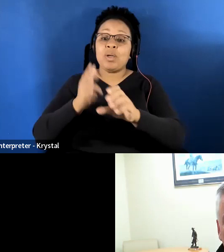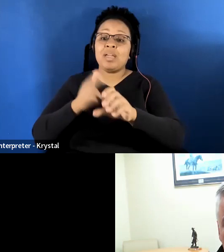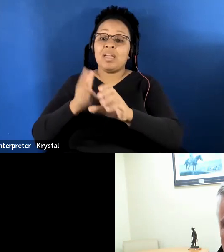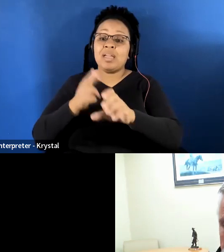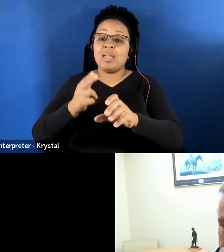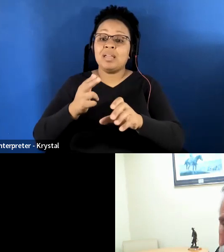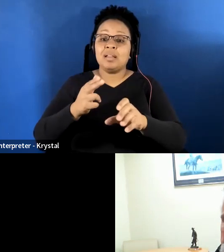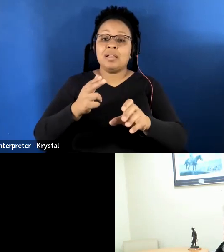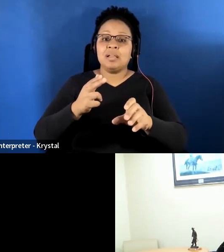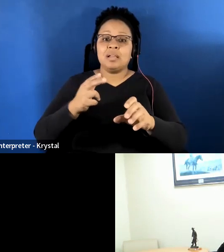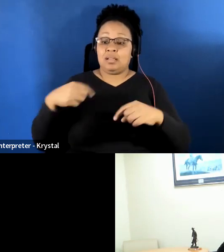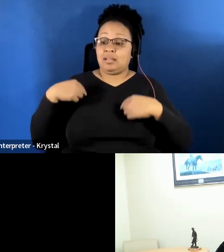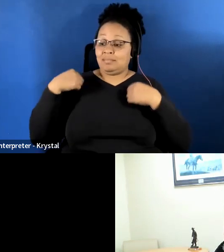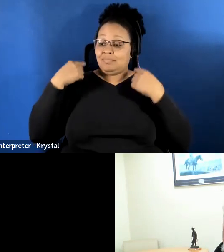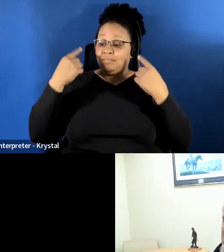high.